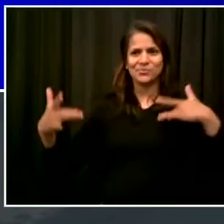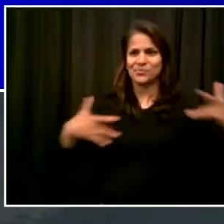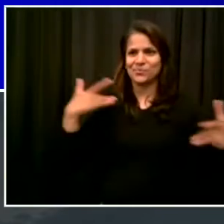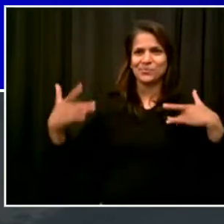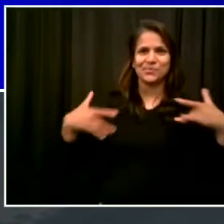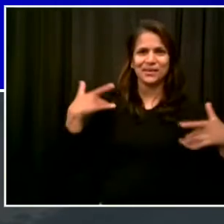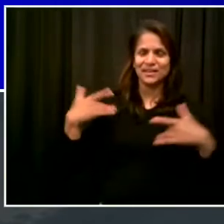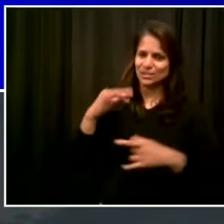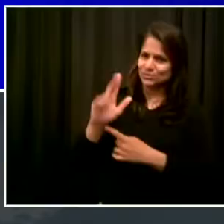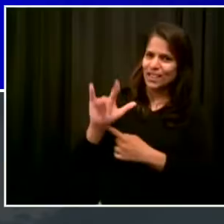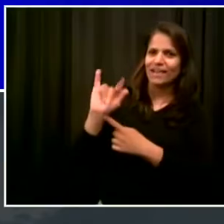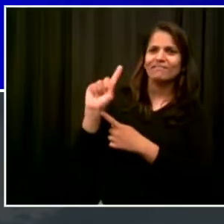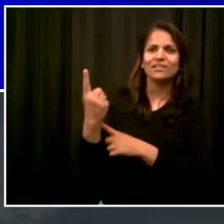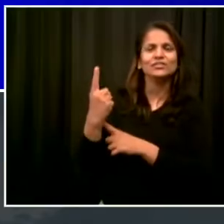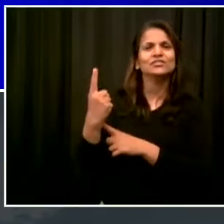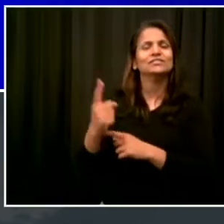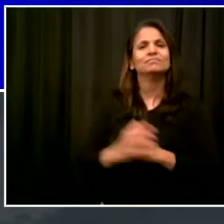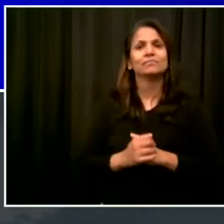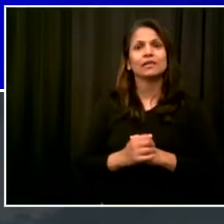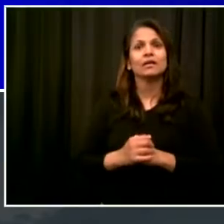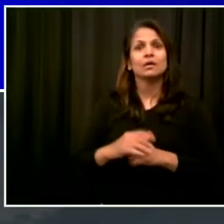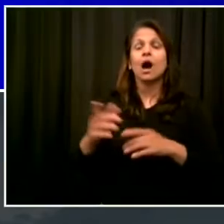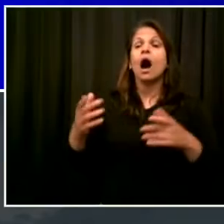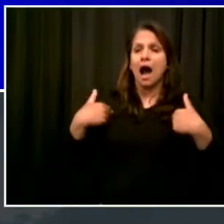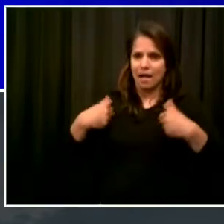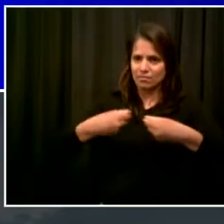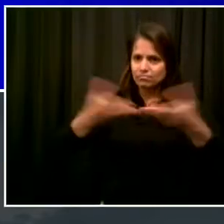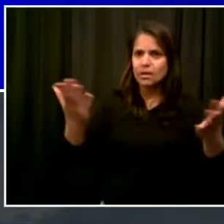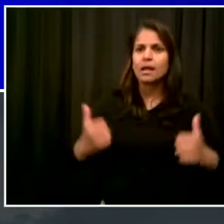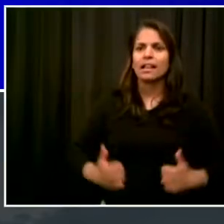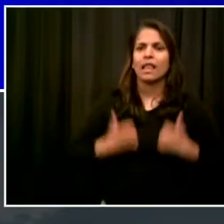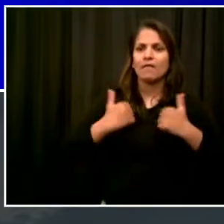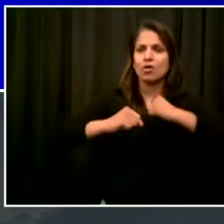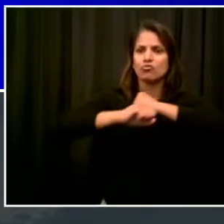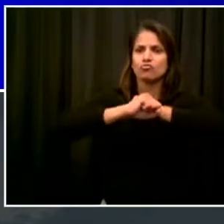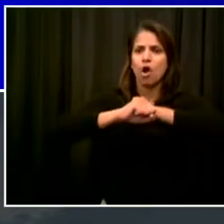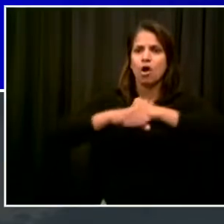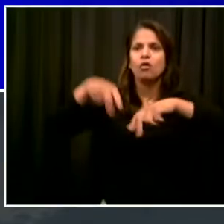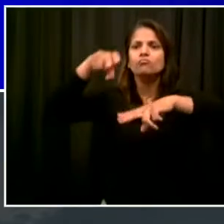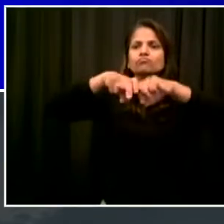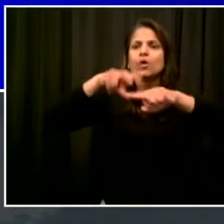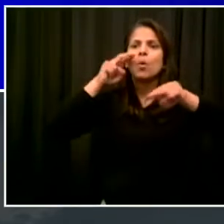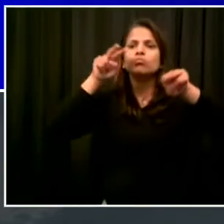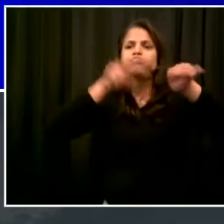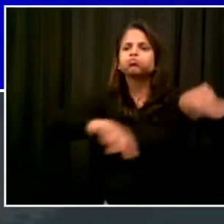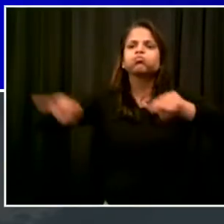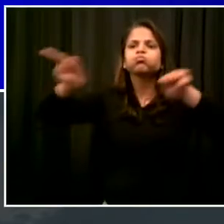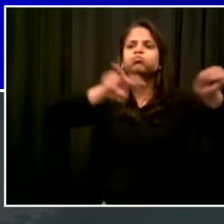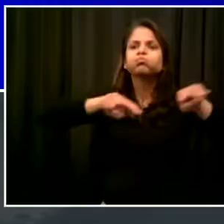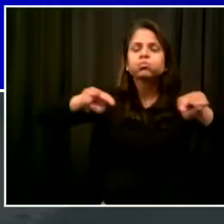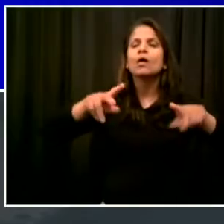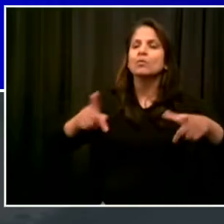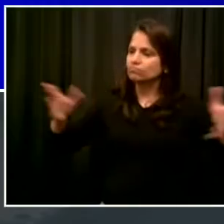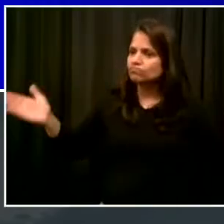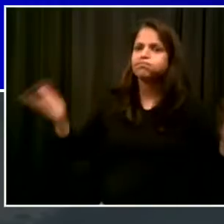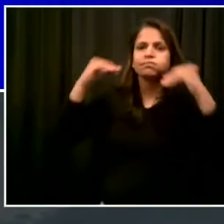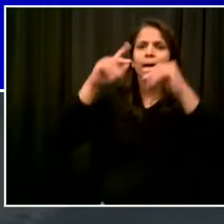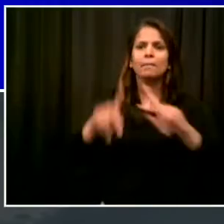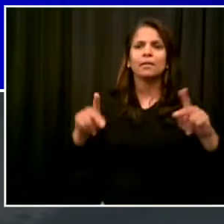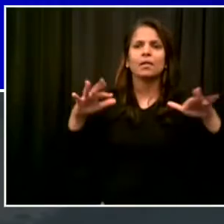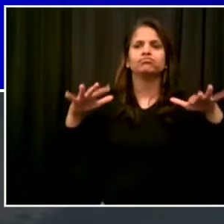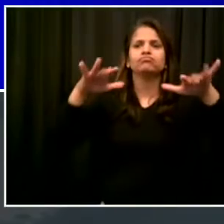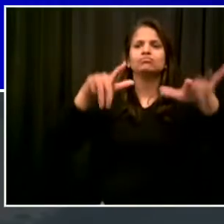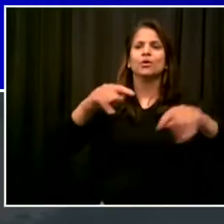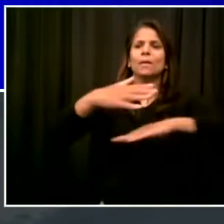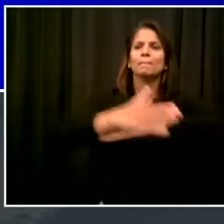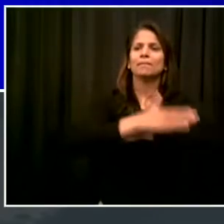our beaches up again, and it's going to be a great opportunity for people to stay cool. Now, remember, it